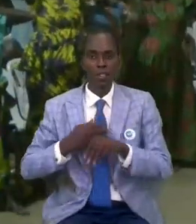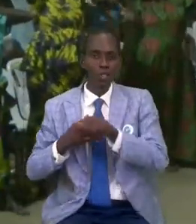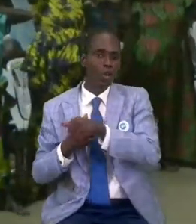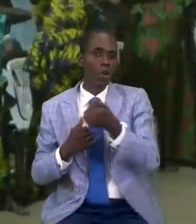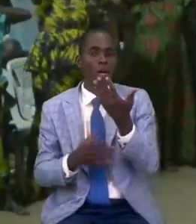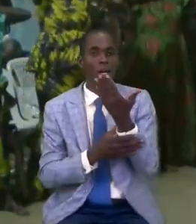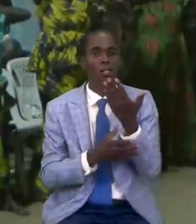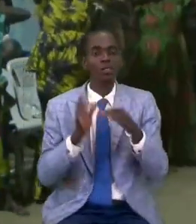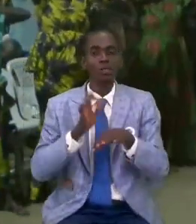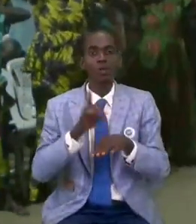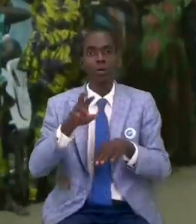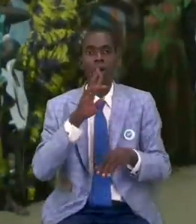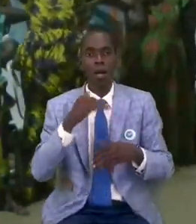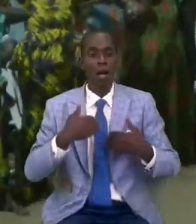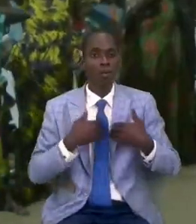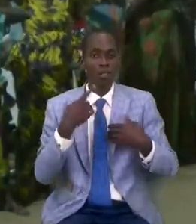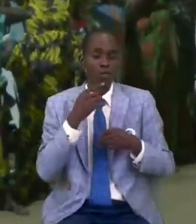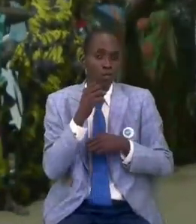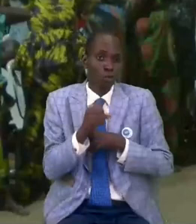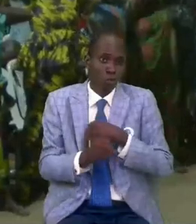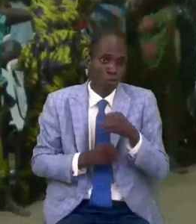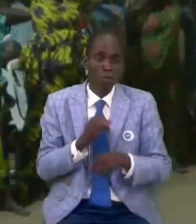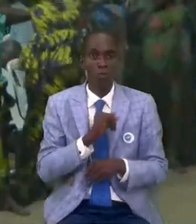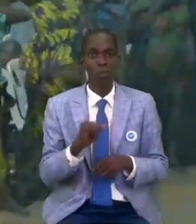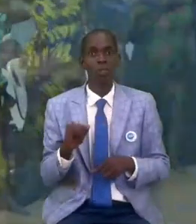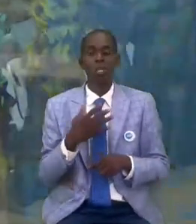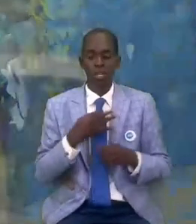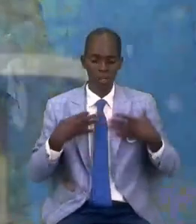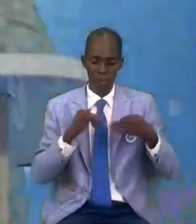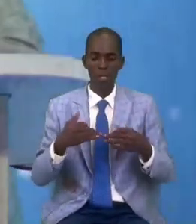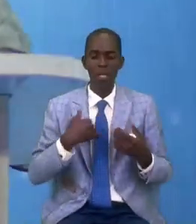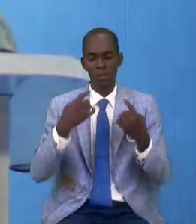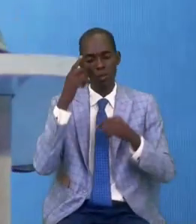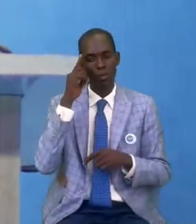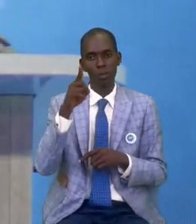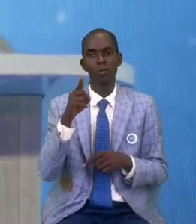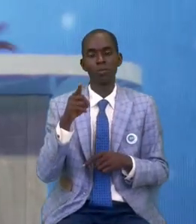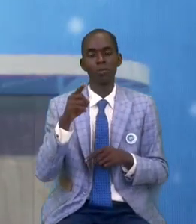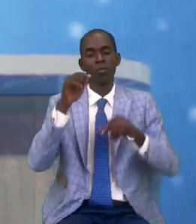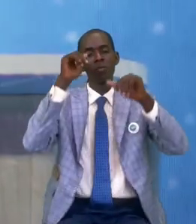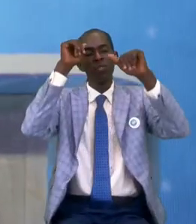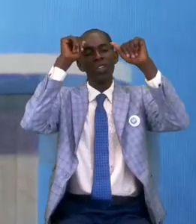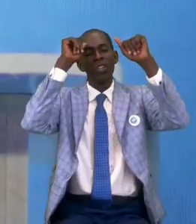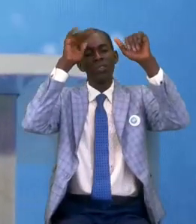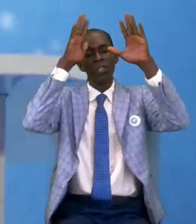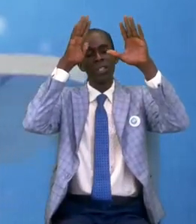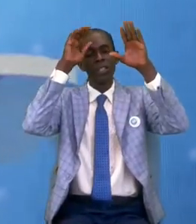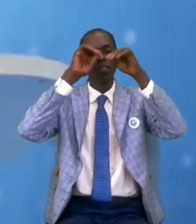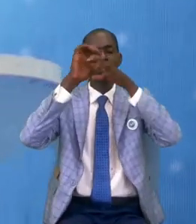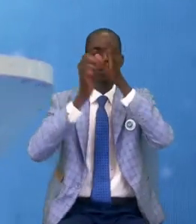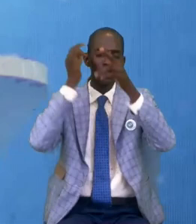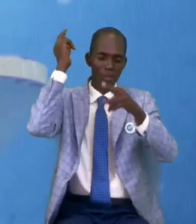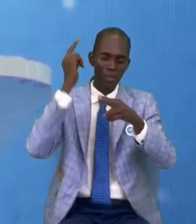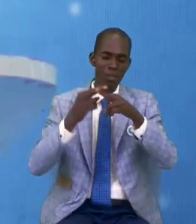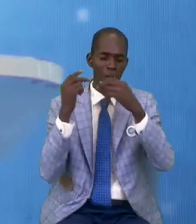come. Father, in Jesus' name, we look up to you now, and